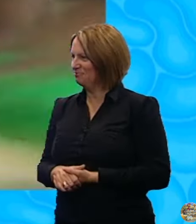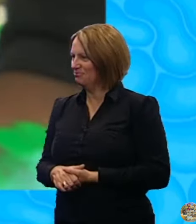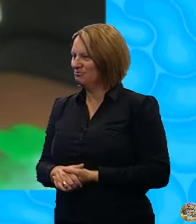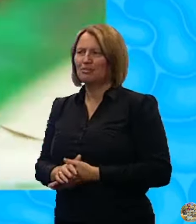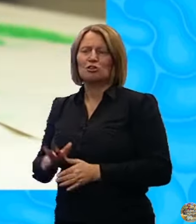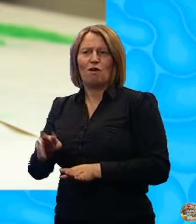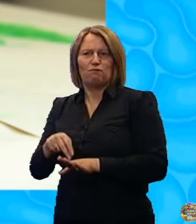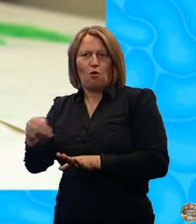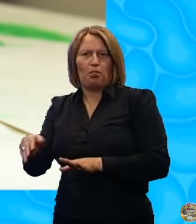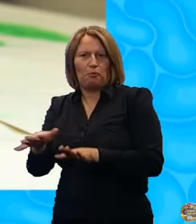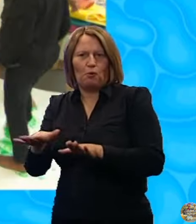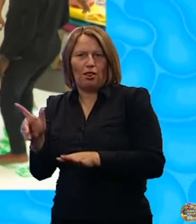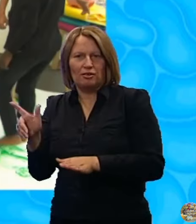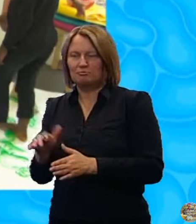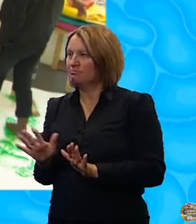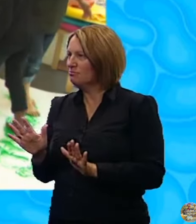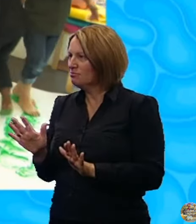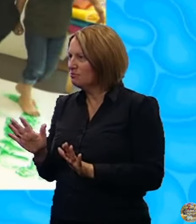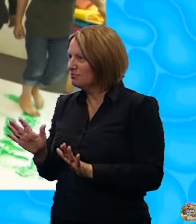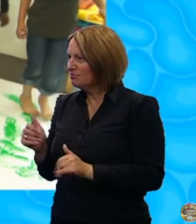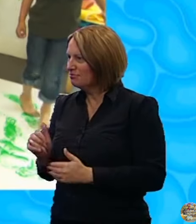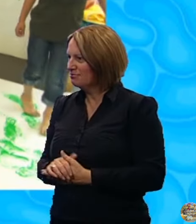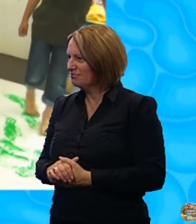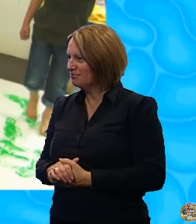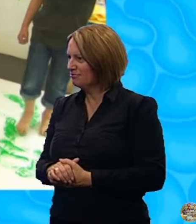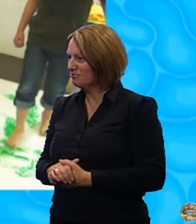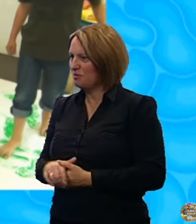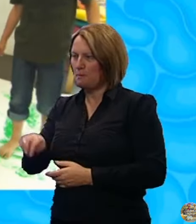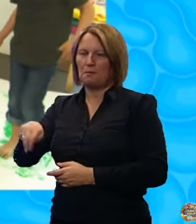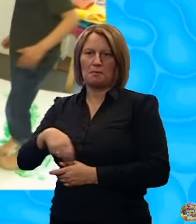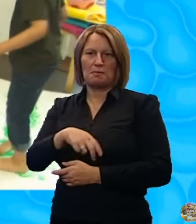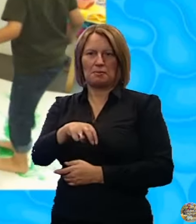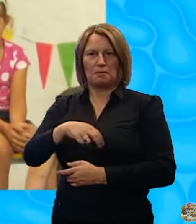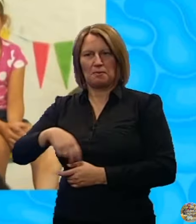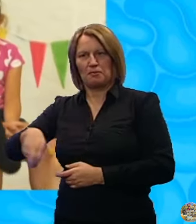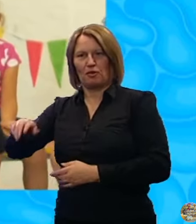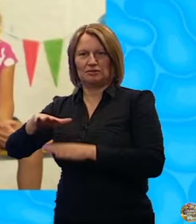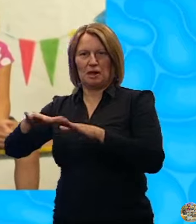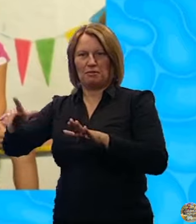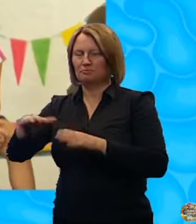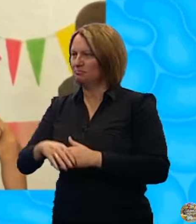That's enough. Okay, guys. Make your way back and come and jump up on the table.